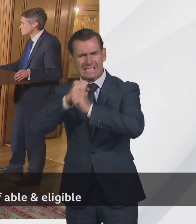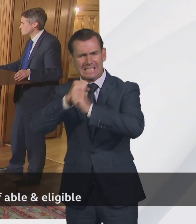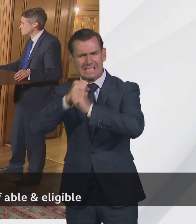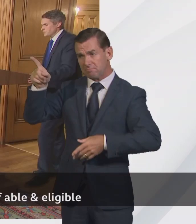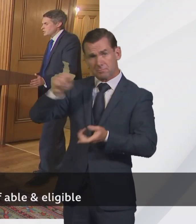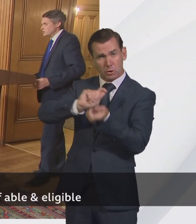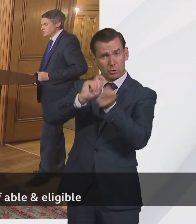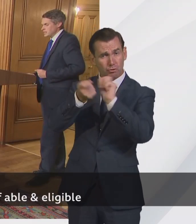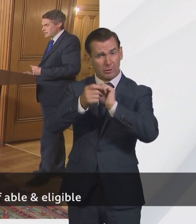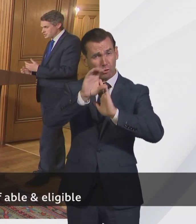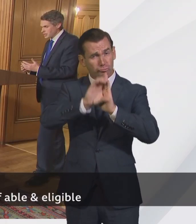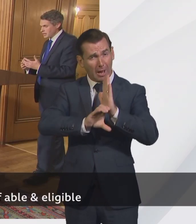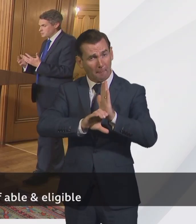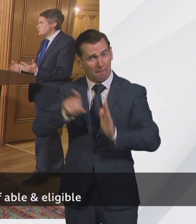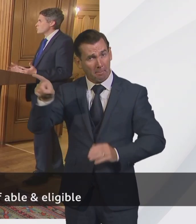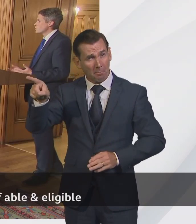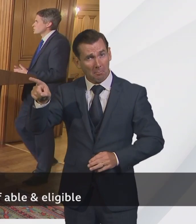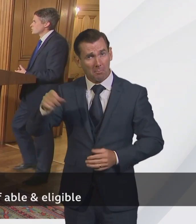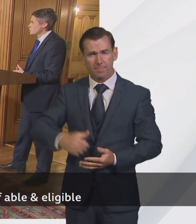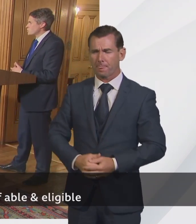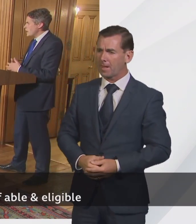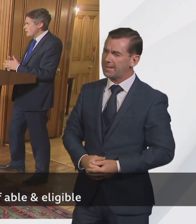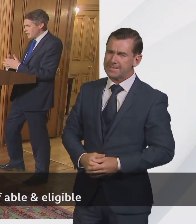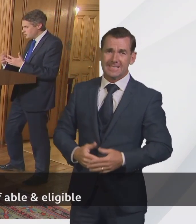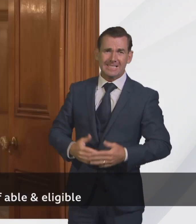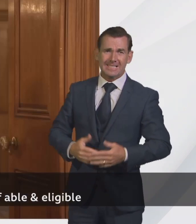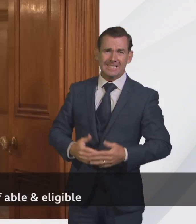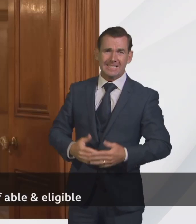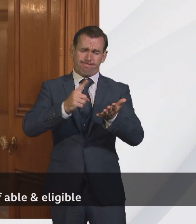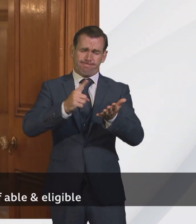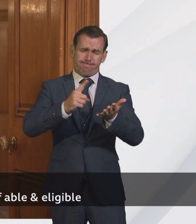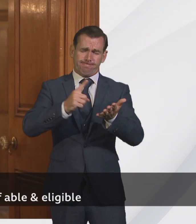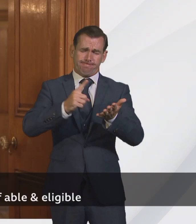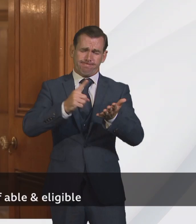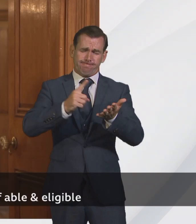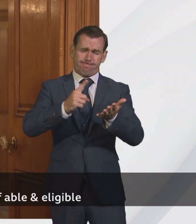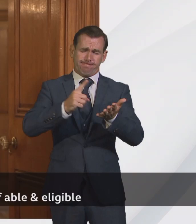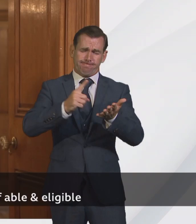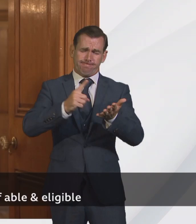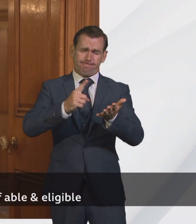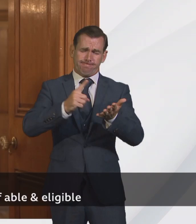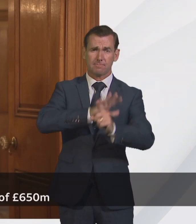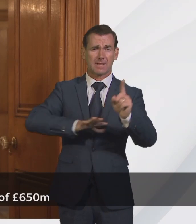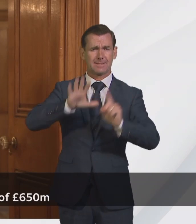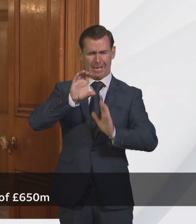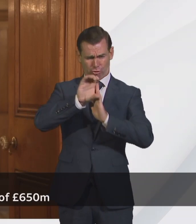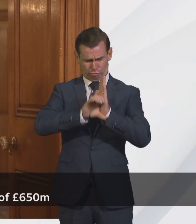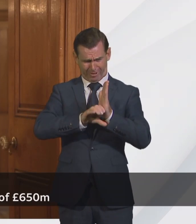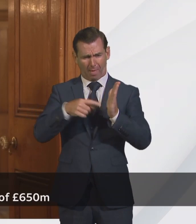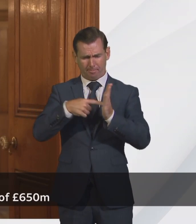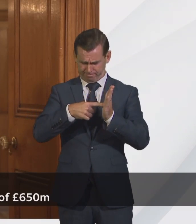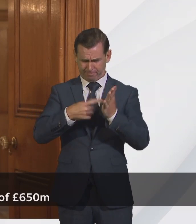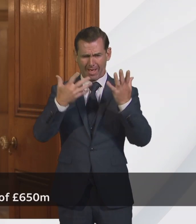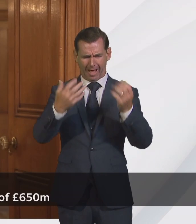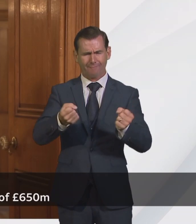rich history, and we should be incredibly proud of our history, because time and time and time again, this country has made a difference